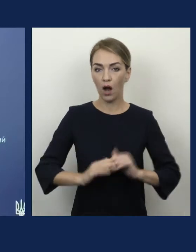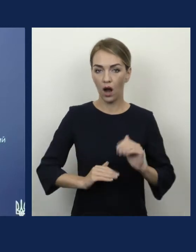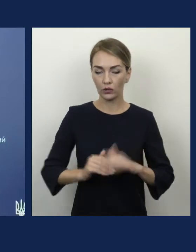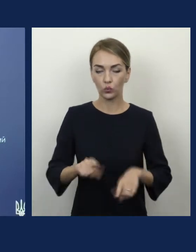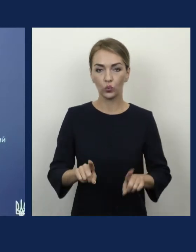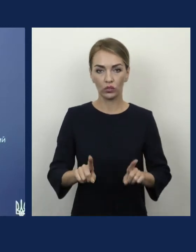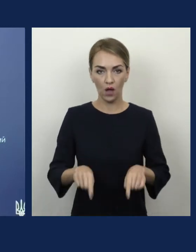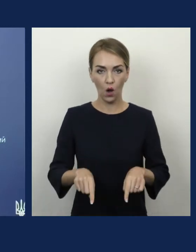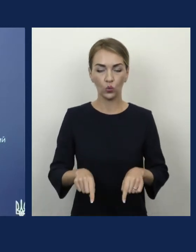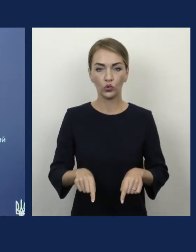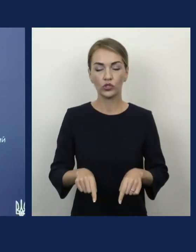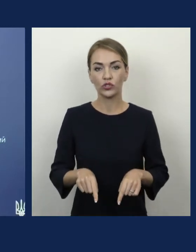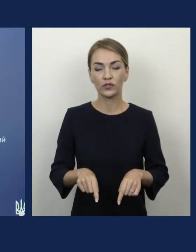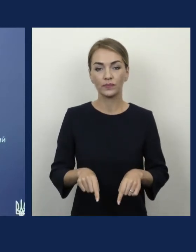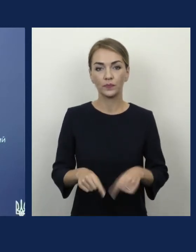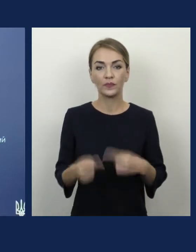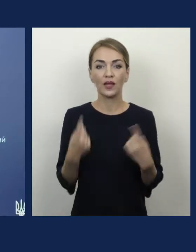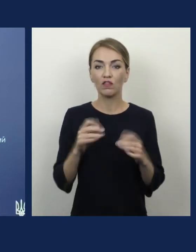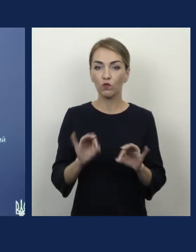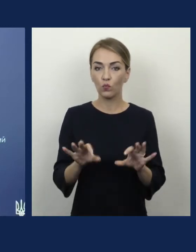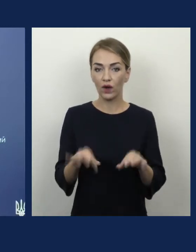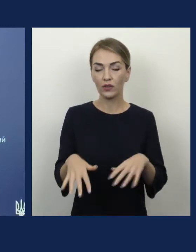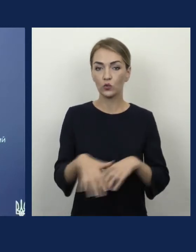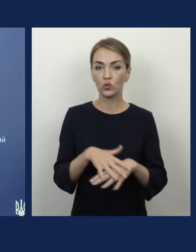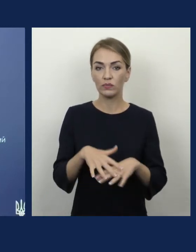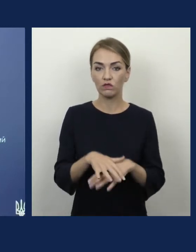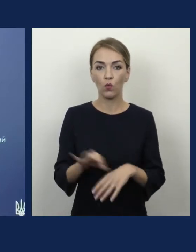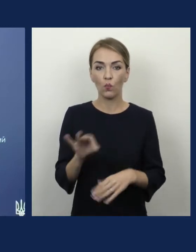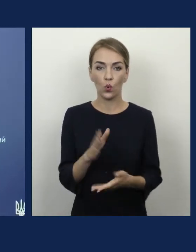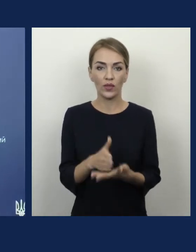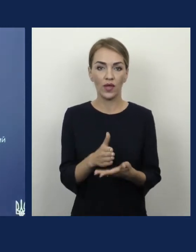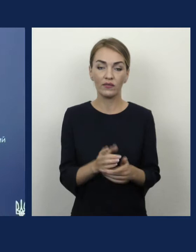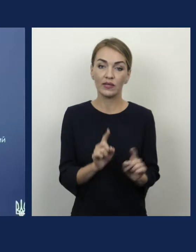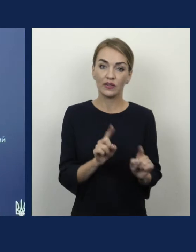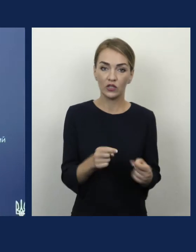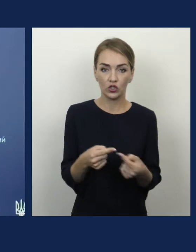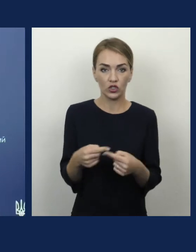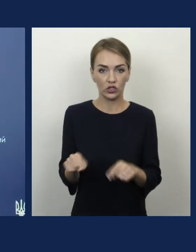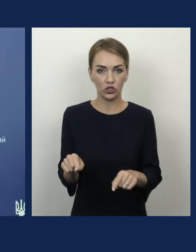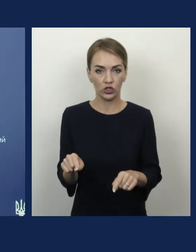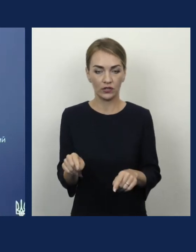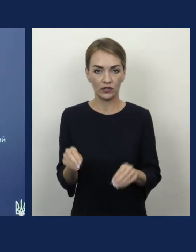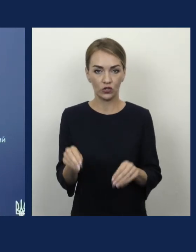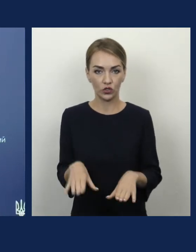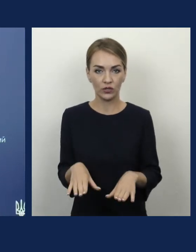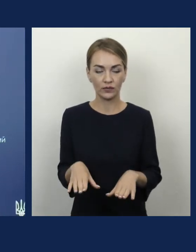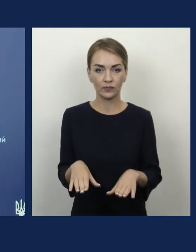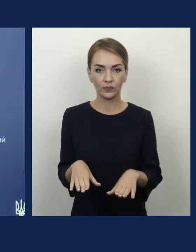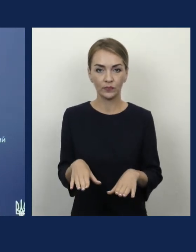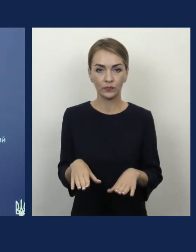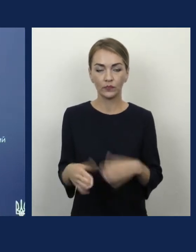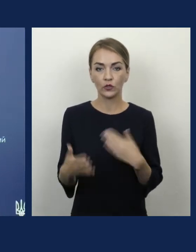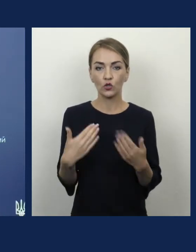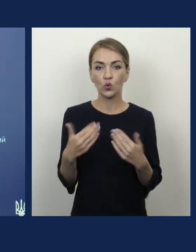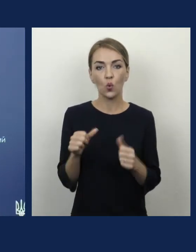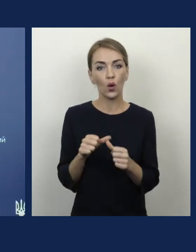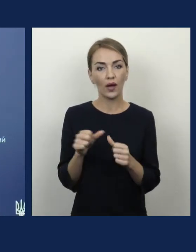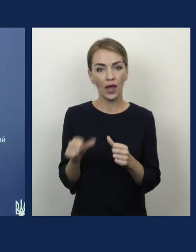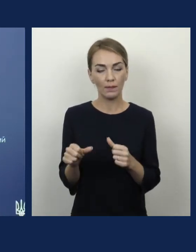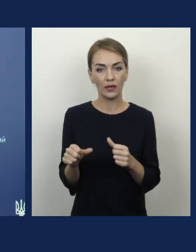is very important for resolving this issue. So important is to develop this case law practice and